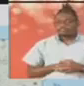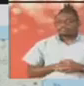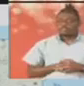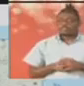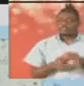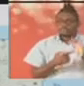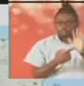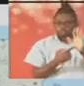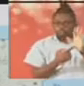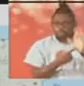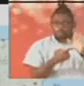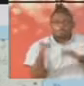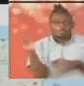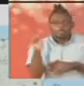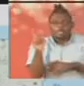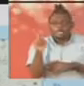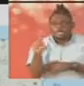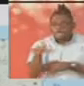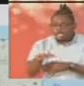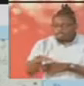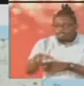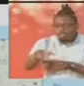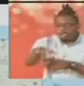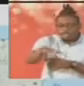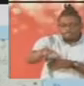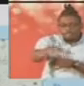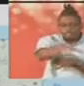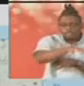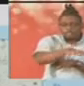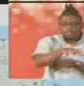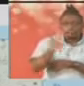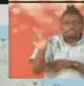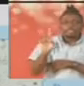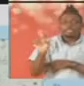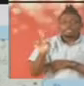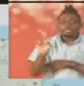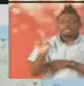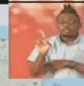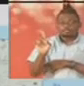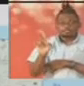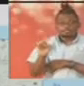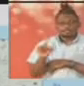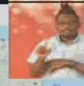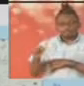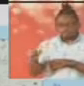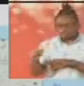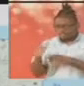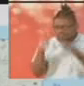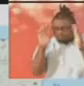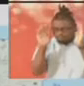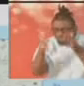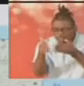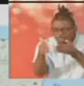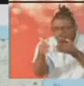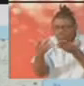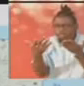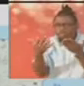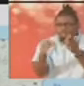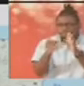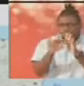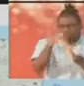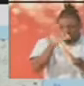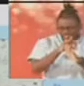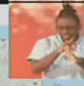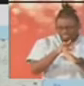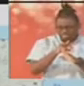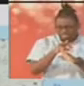of cases over the period Epi Weeks 5 and 6, with Epi Week 5 being represented in the